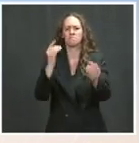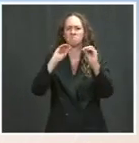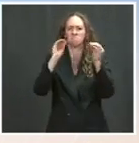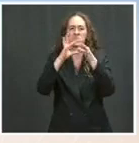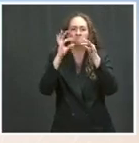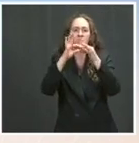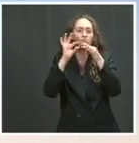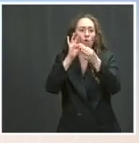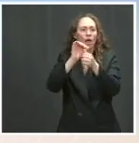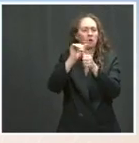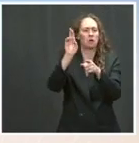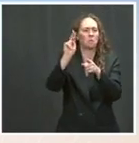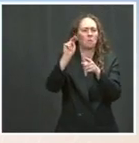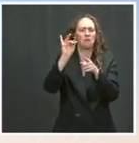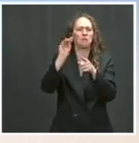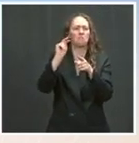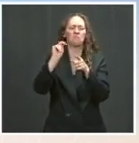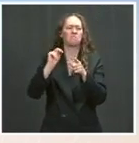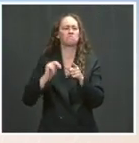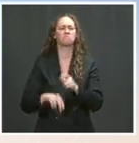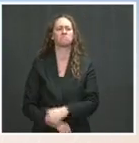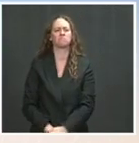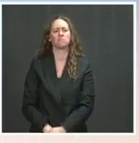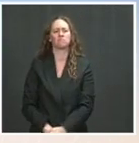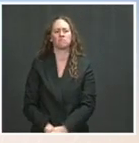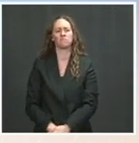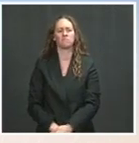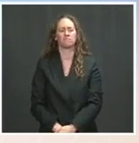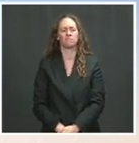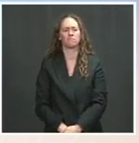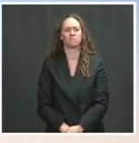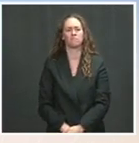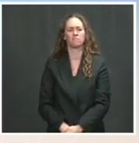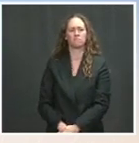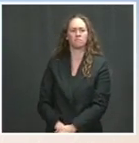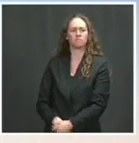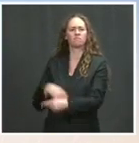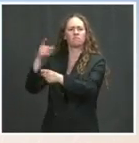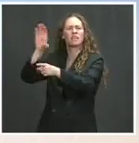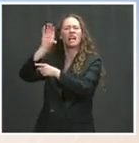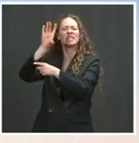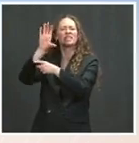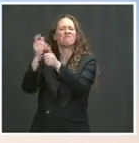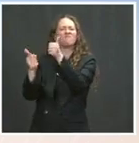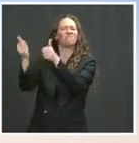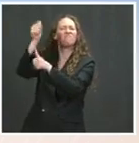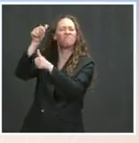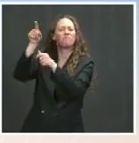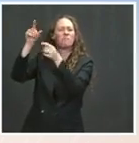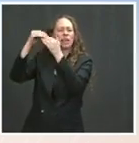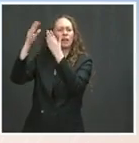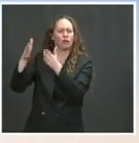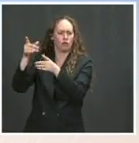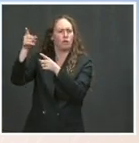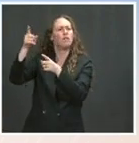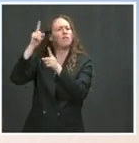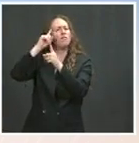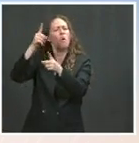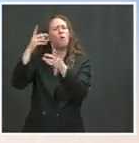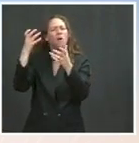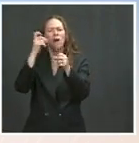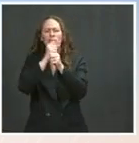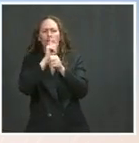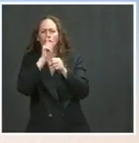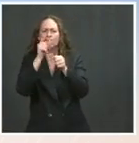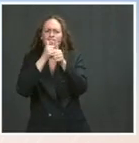of the CDC and of Dr. Walensky was to deliver on the commitment she made to the American people, which is to provide